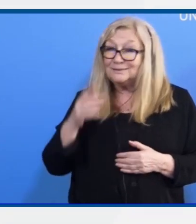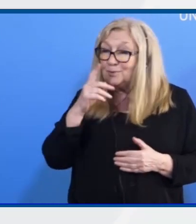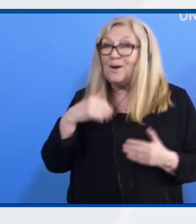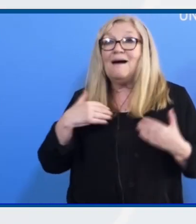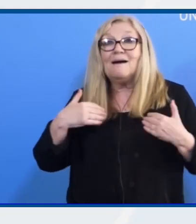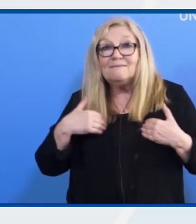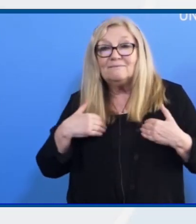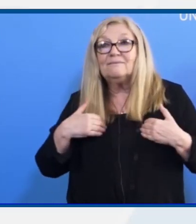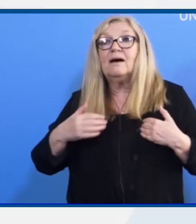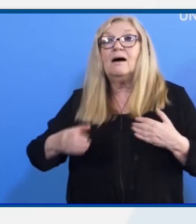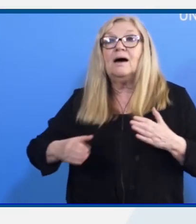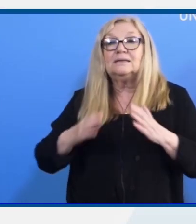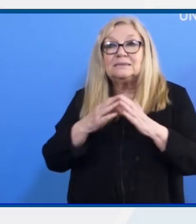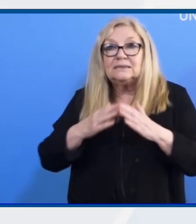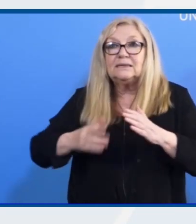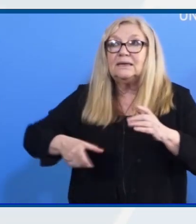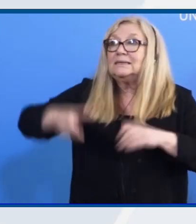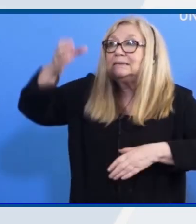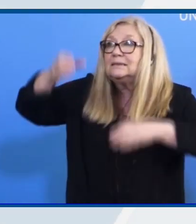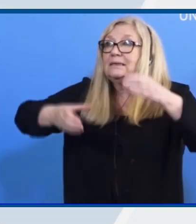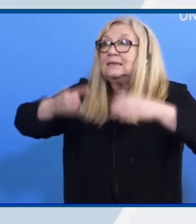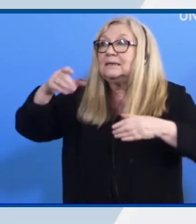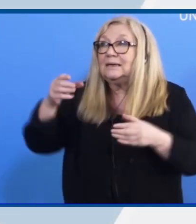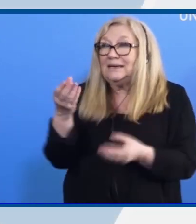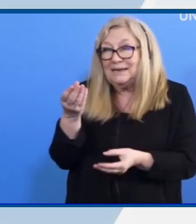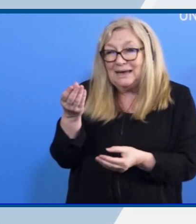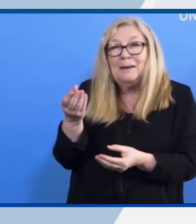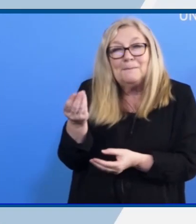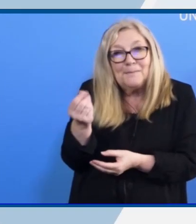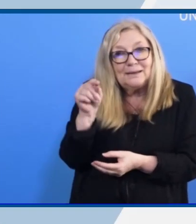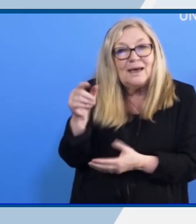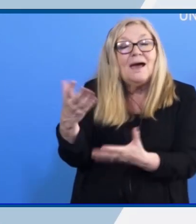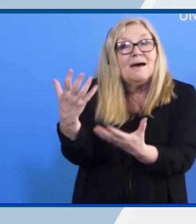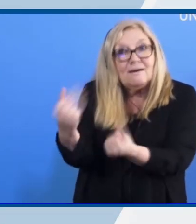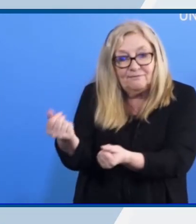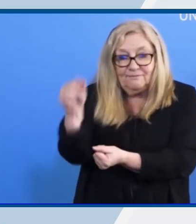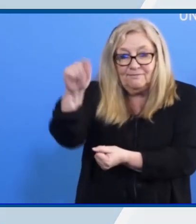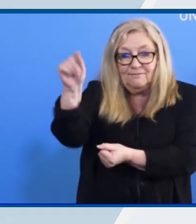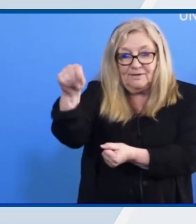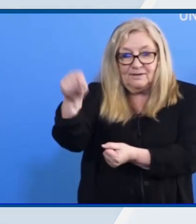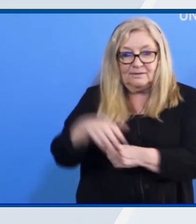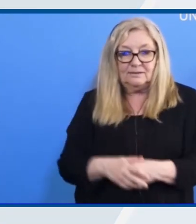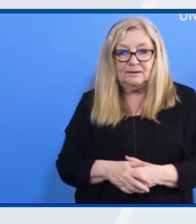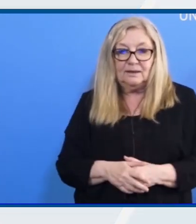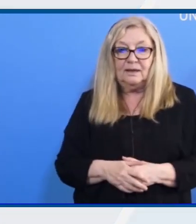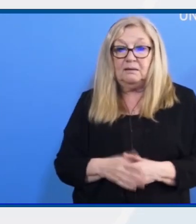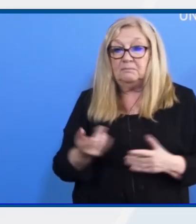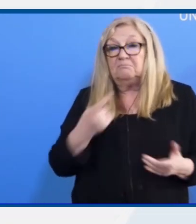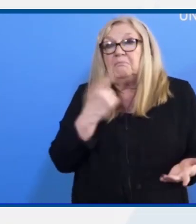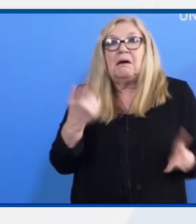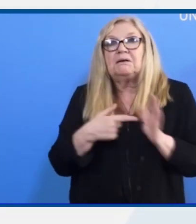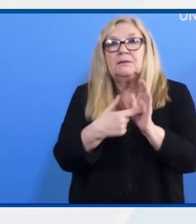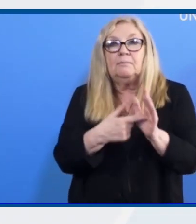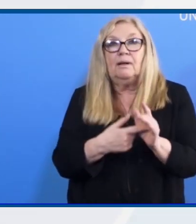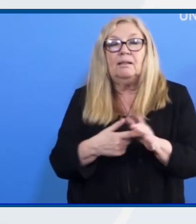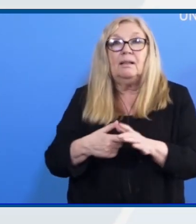in urbanization that could be monetized through land value capture and the like. And lastly, nature-based solutions are, one of